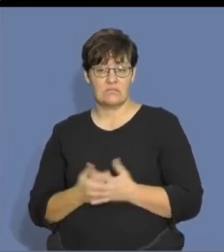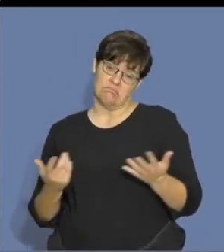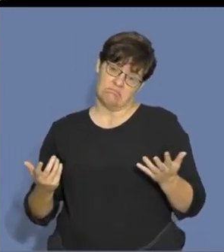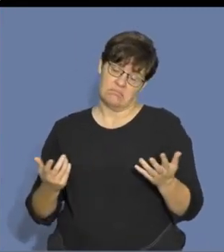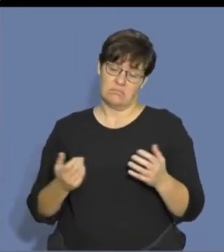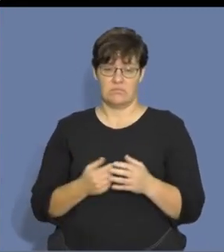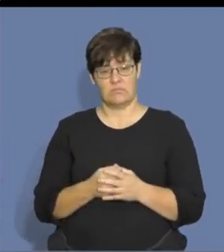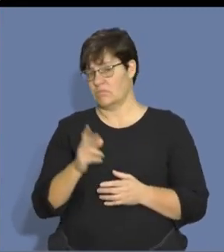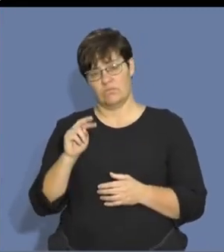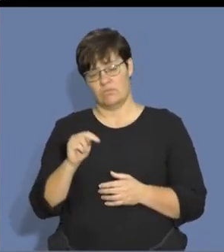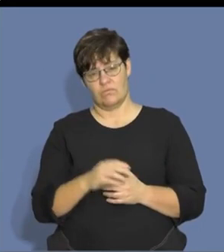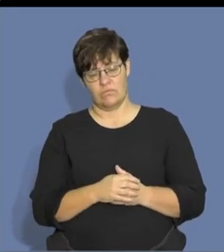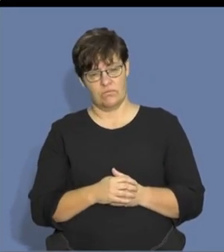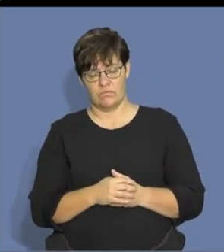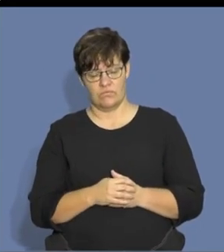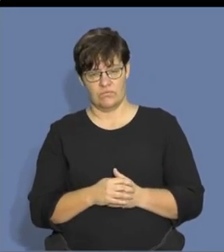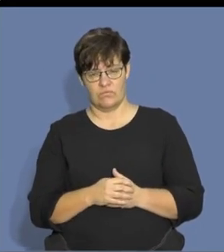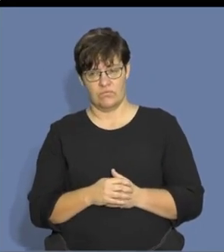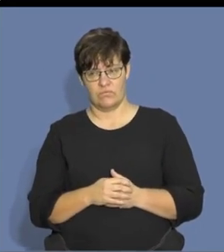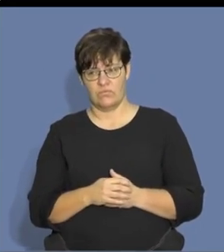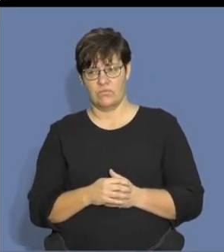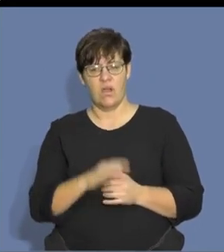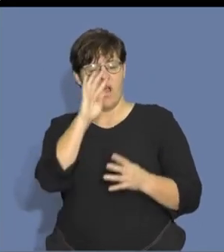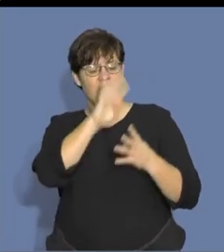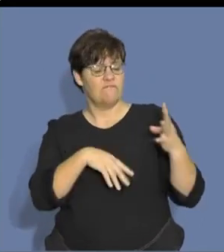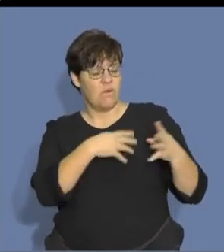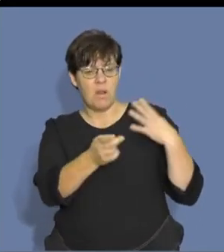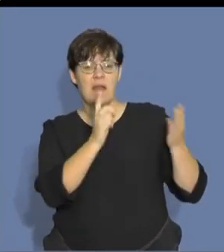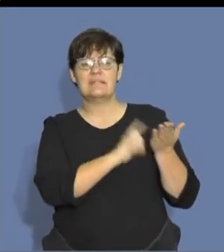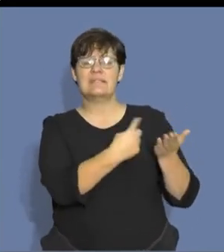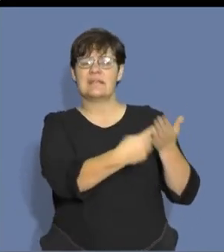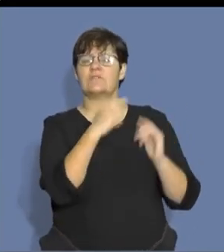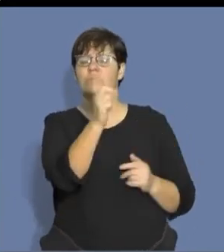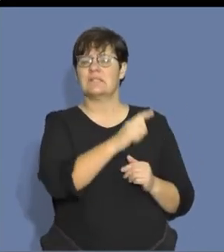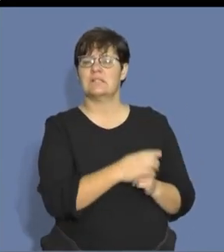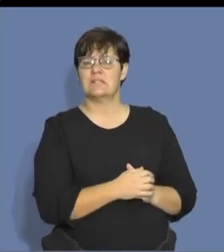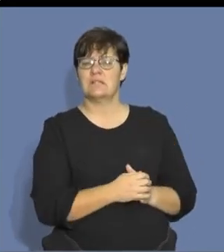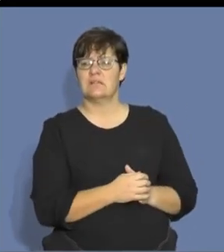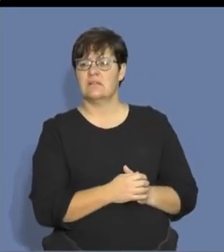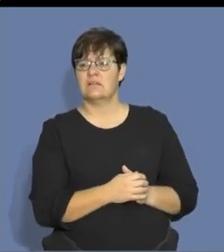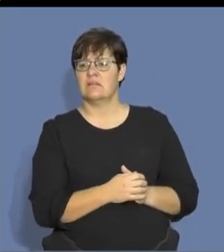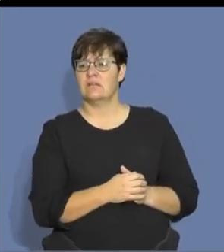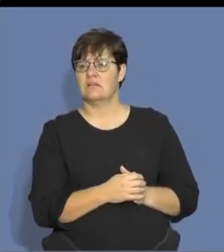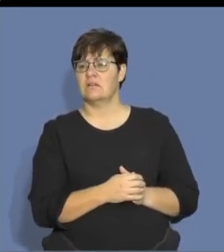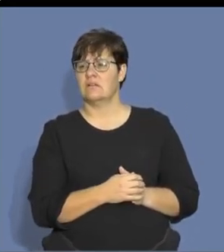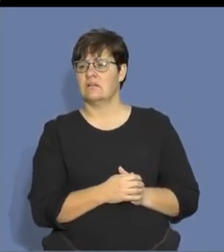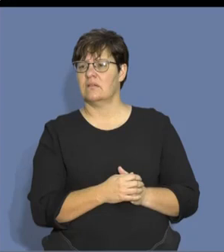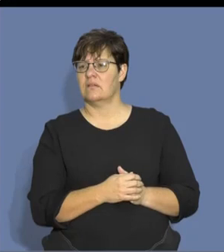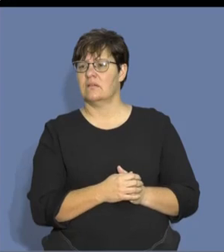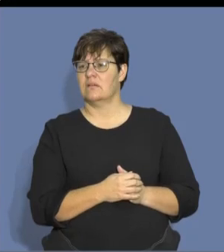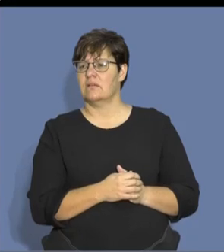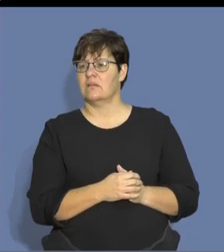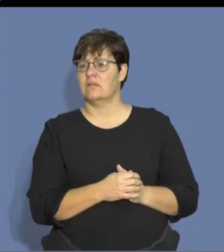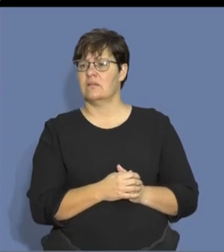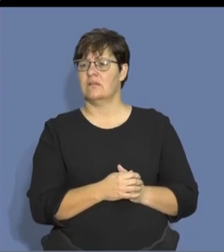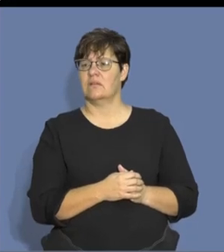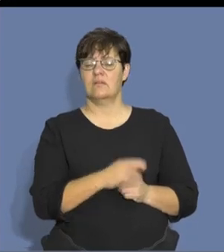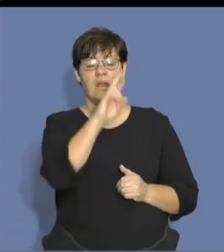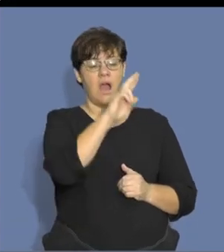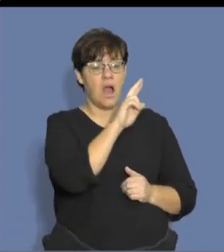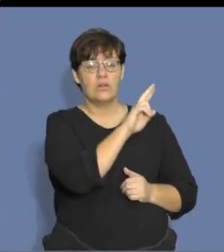Well, no. Remember, in our formula, what we discussed is that, oh, and let me go back to my pen, yeah.